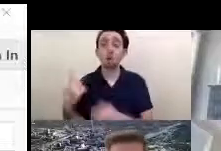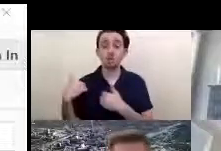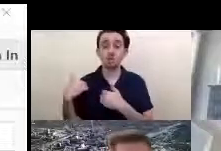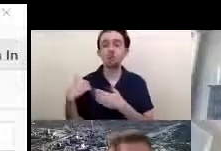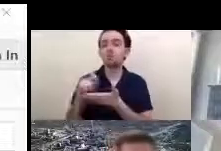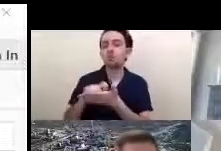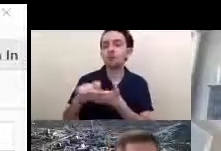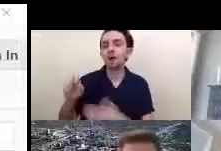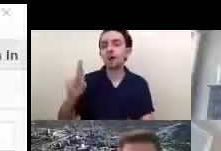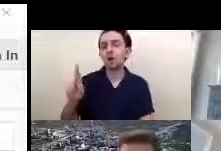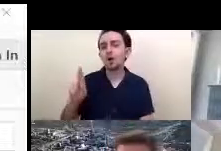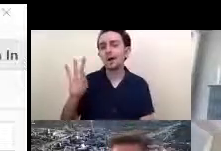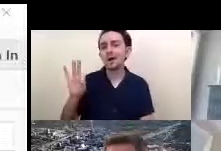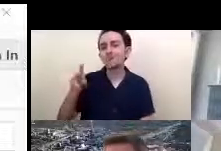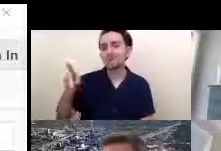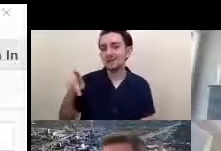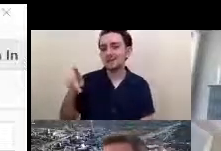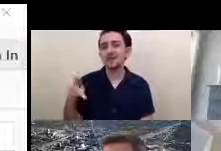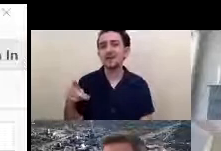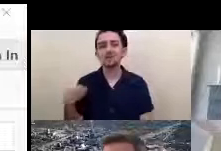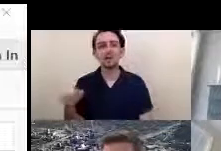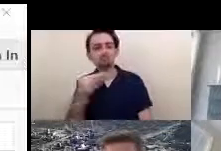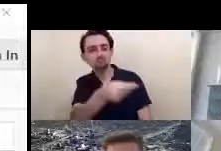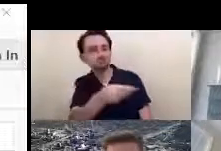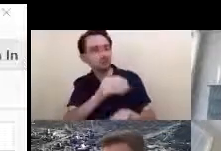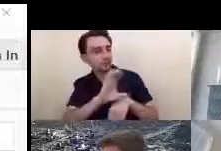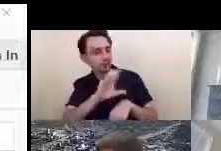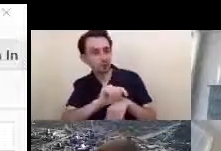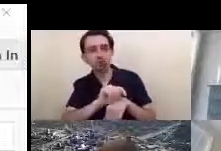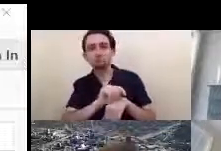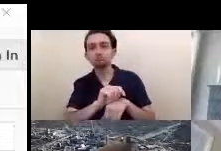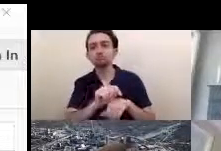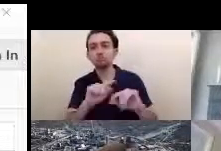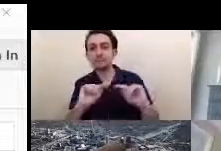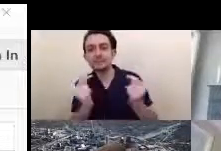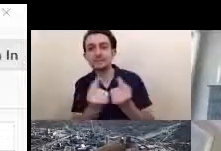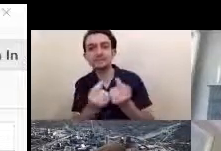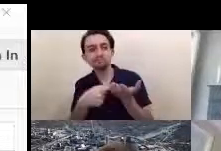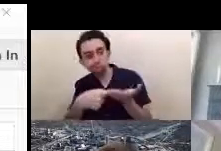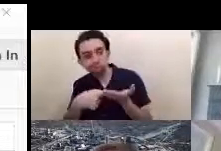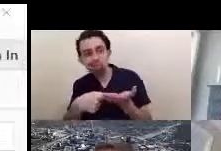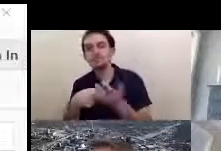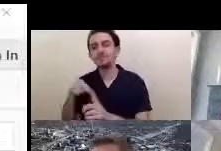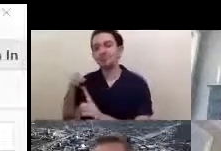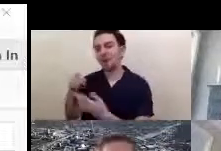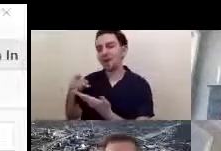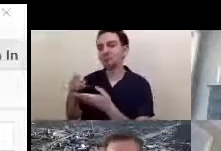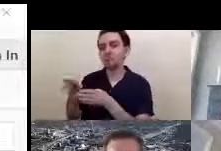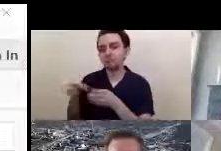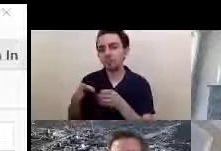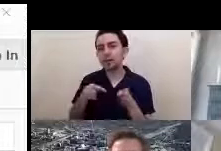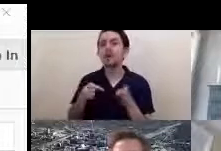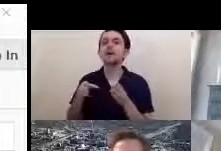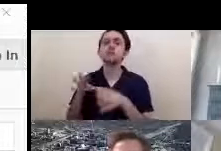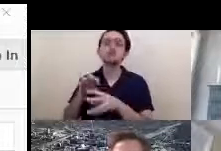consultant or consultants, however that goes. And also within that plan will be the sort of structure